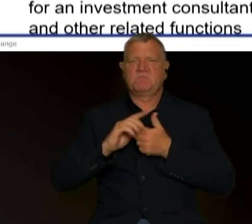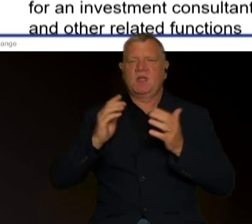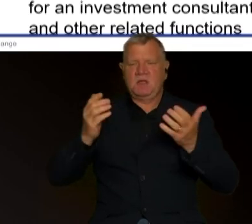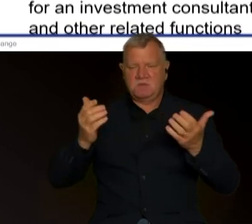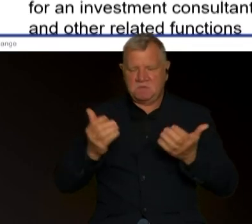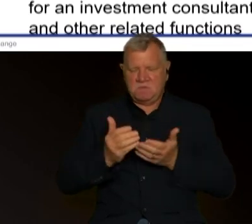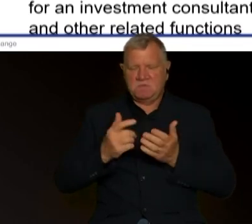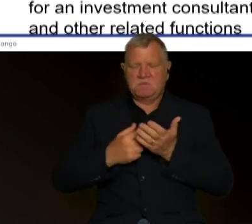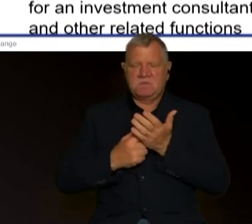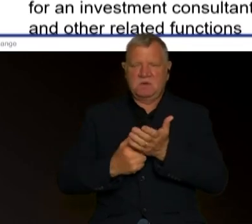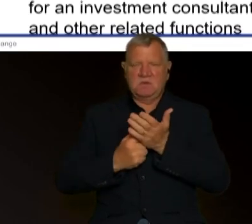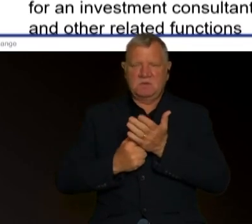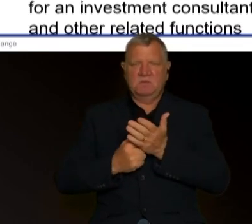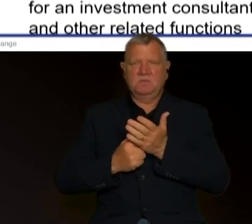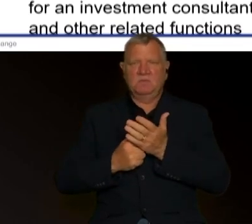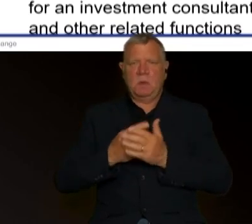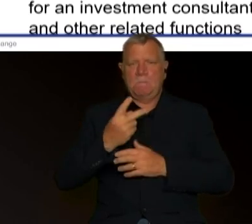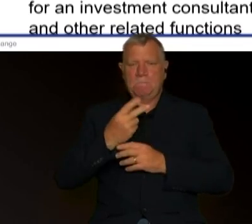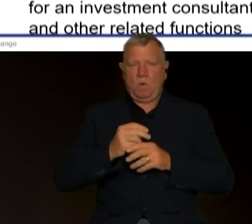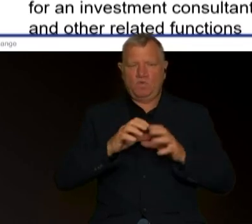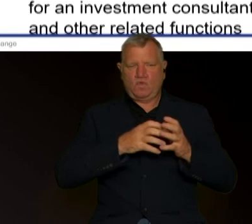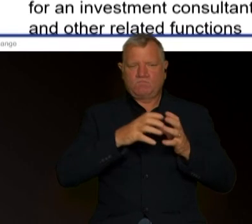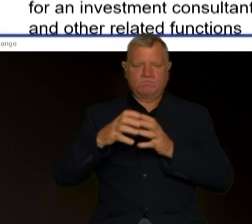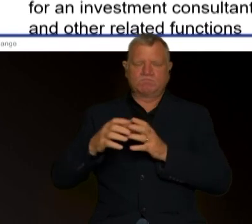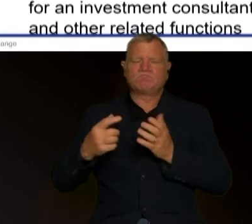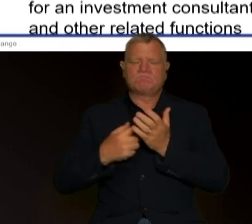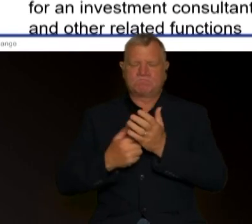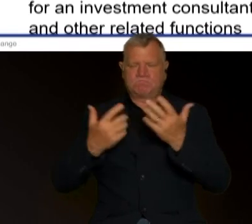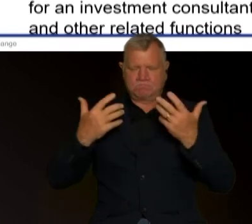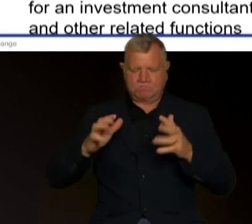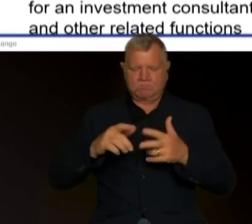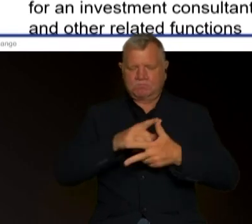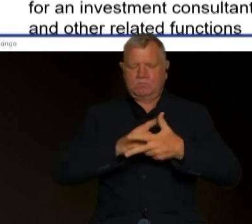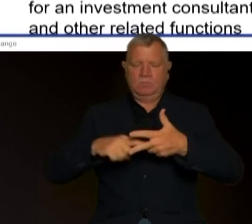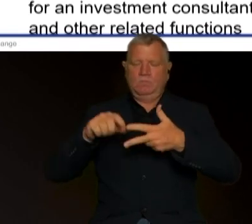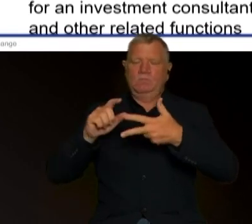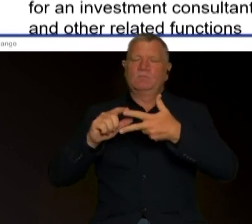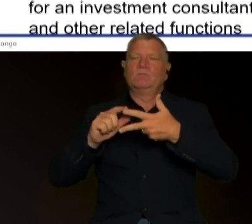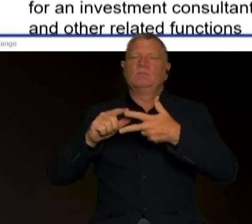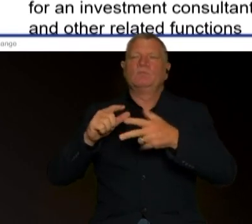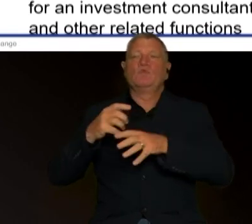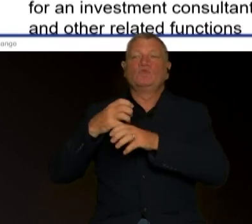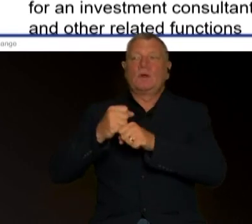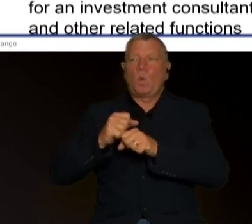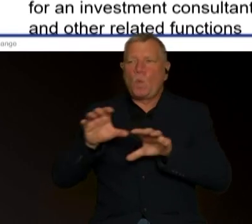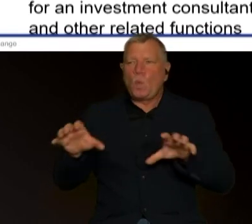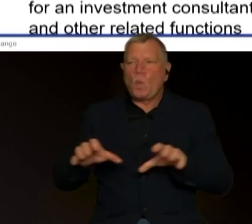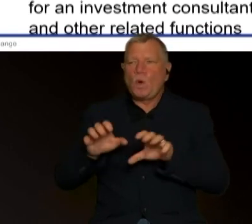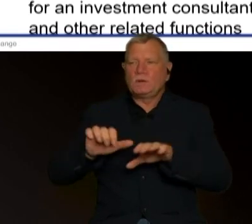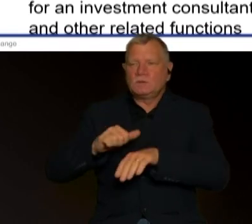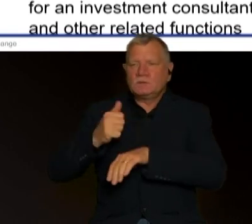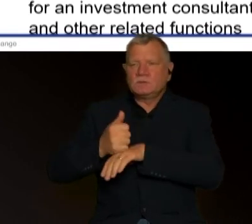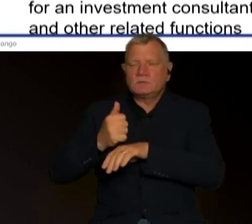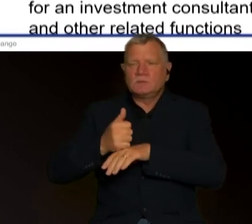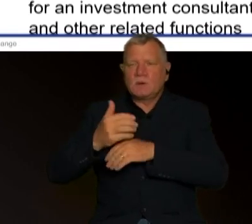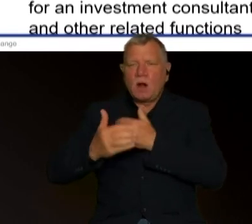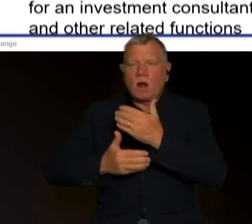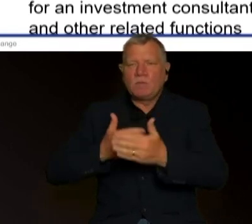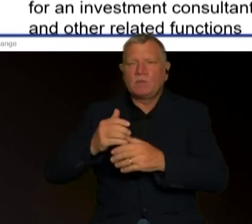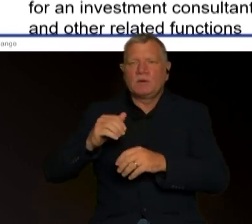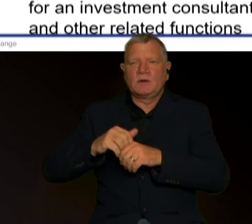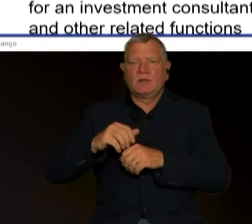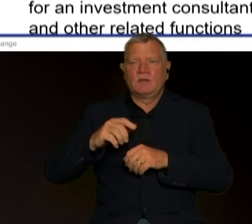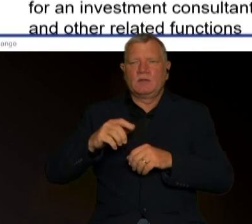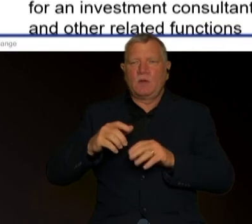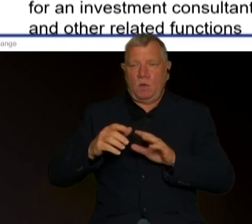introductory discussion session held between both entities. Second, the trust has been working diligently to establish operations and